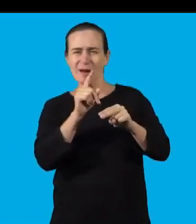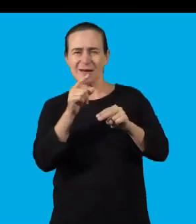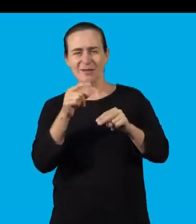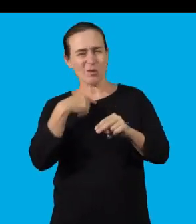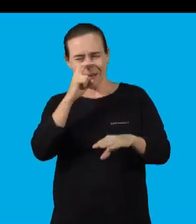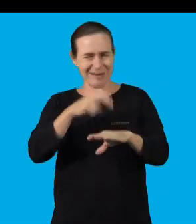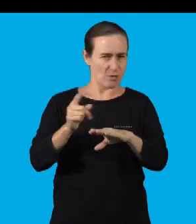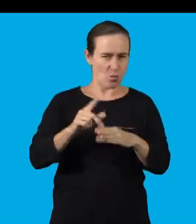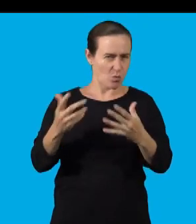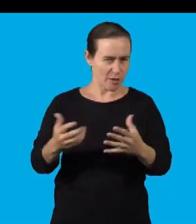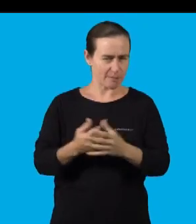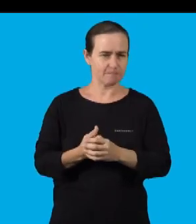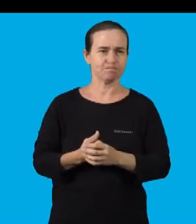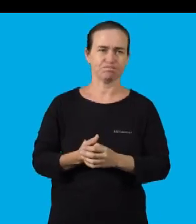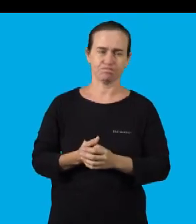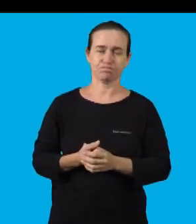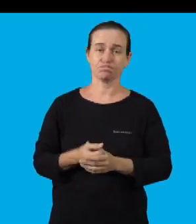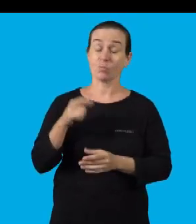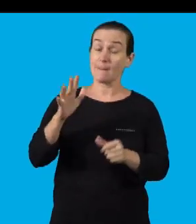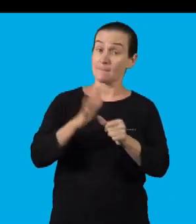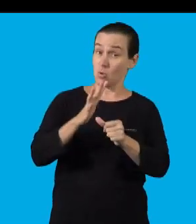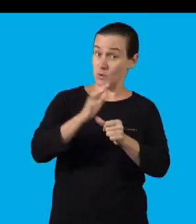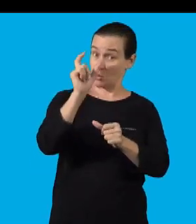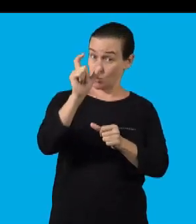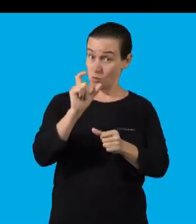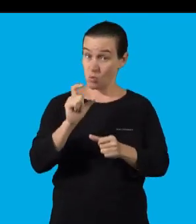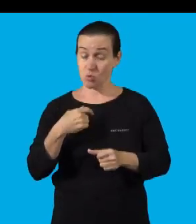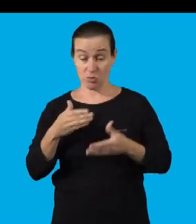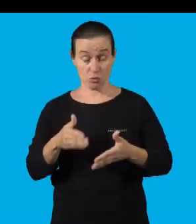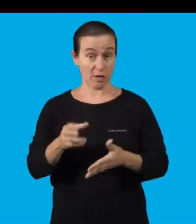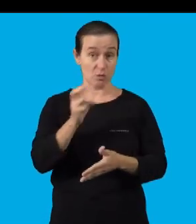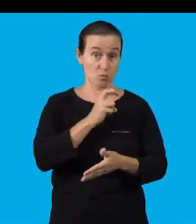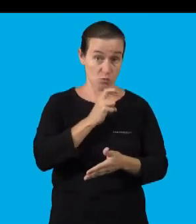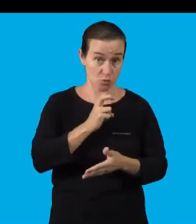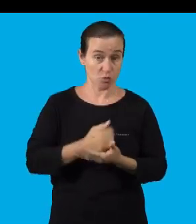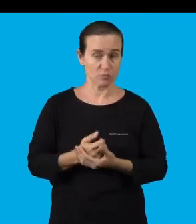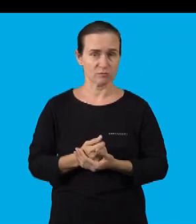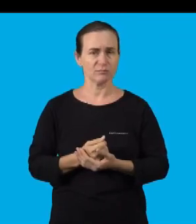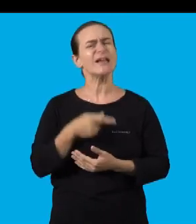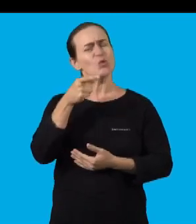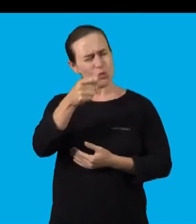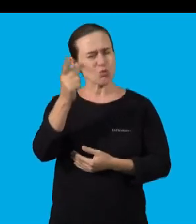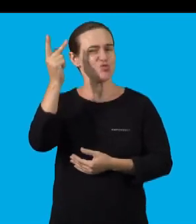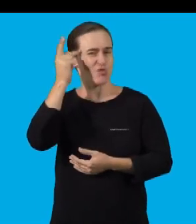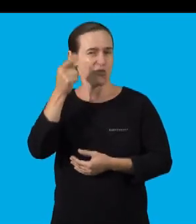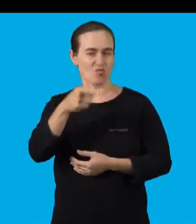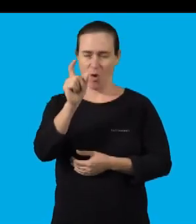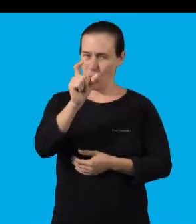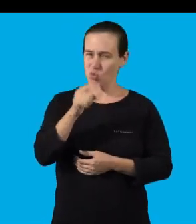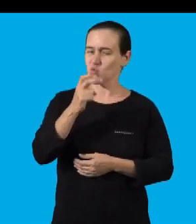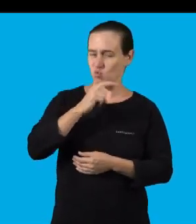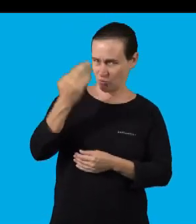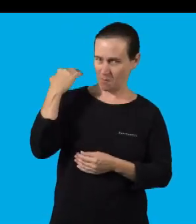each function. Now, looking at the keywords that we are going to be using during this lesson, and of course, these are words that you